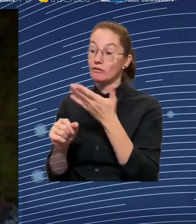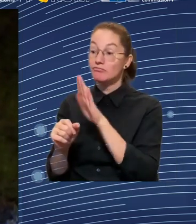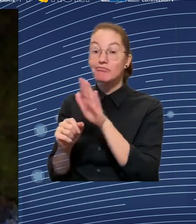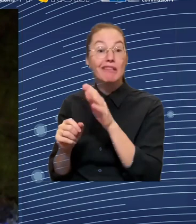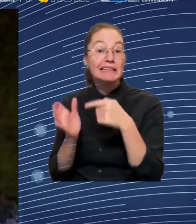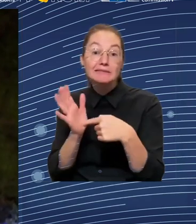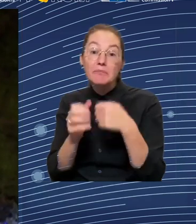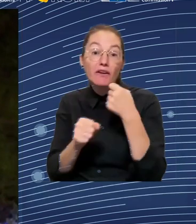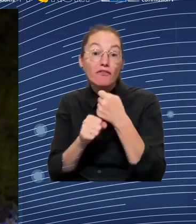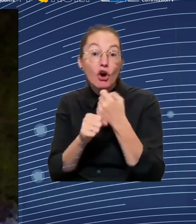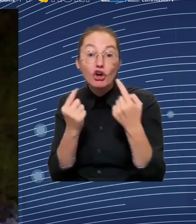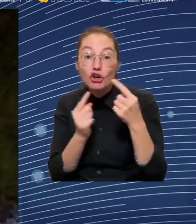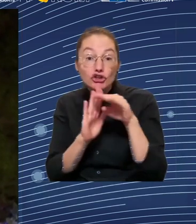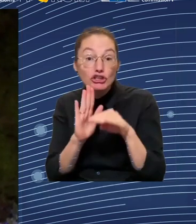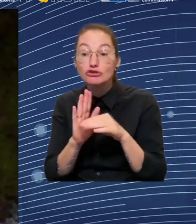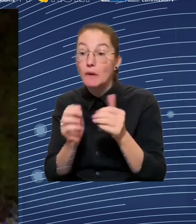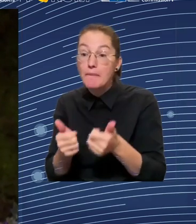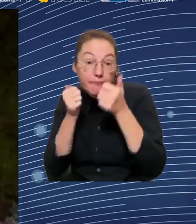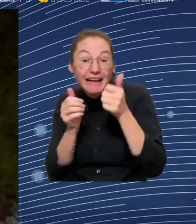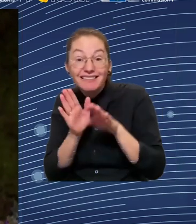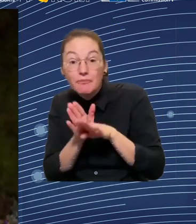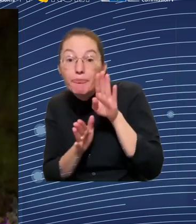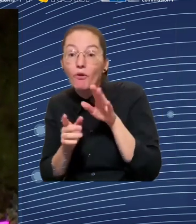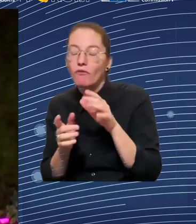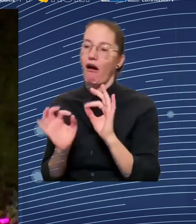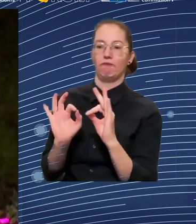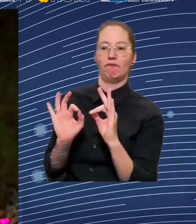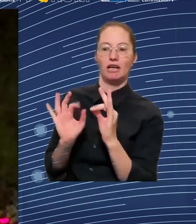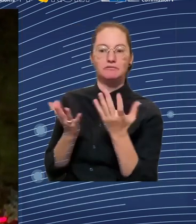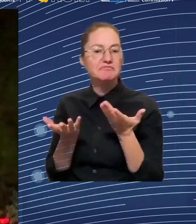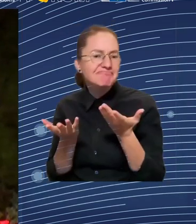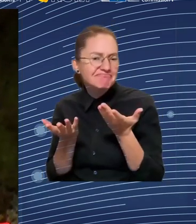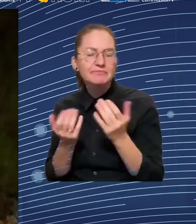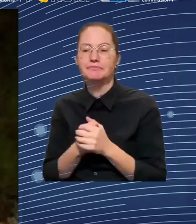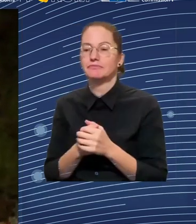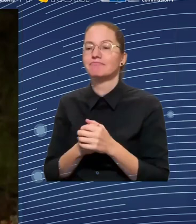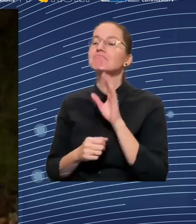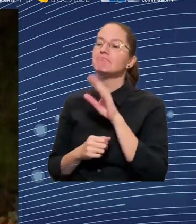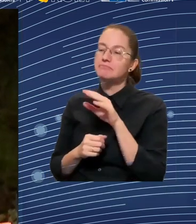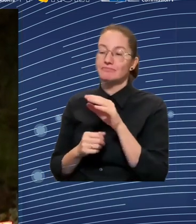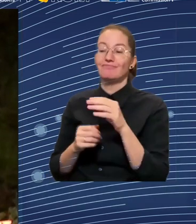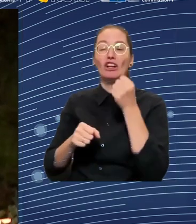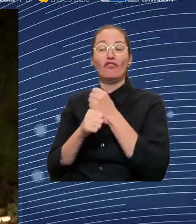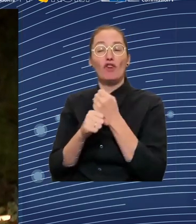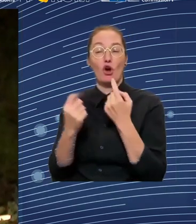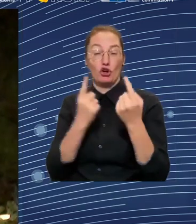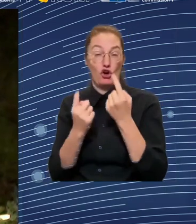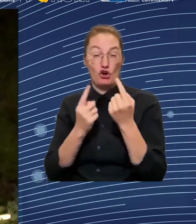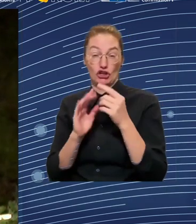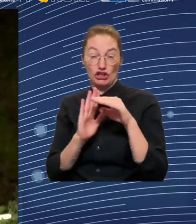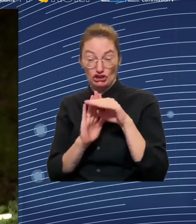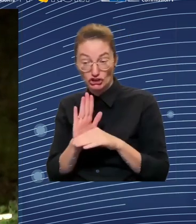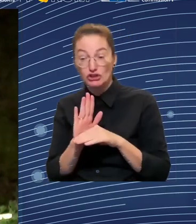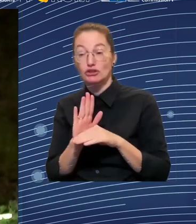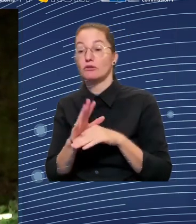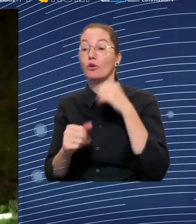can use in order to improve it. Because, you know, we could look at the physical environment, at the social environment, at the working